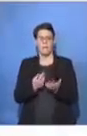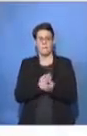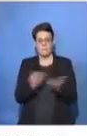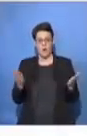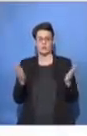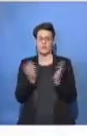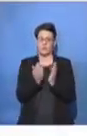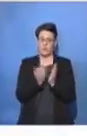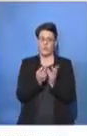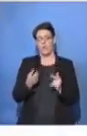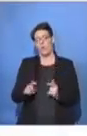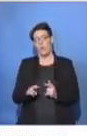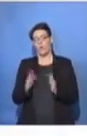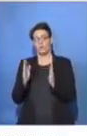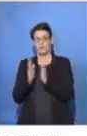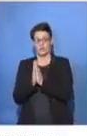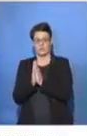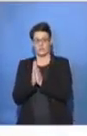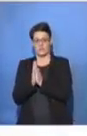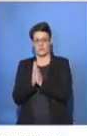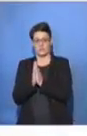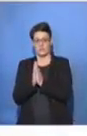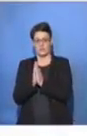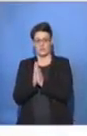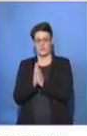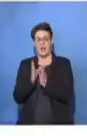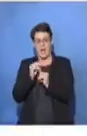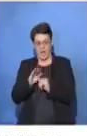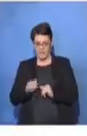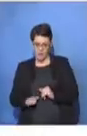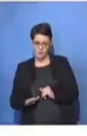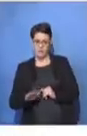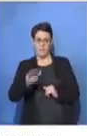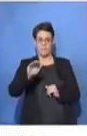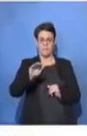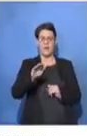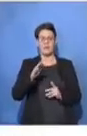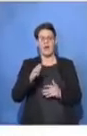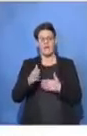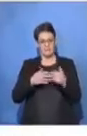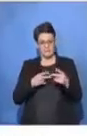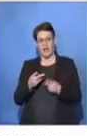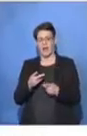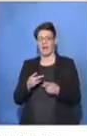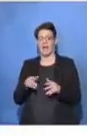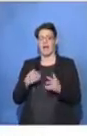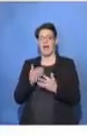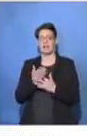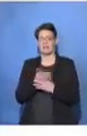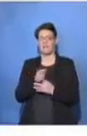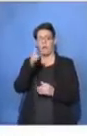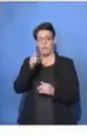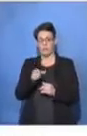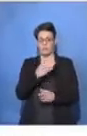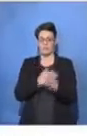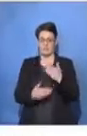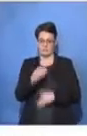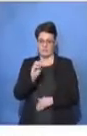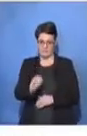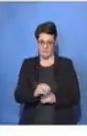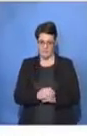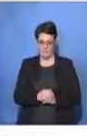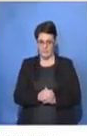schools and churches, had ramps which facilitated access to persons with